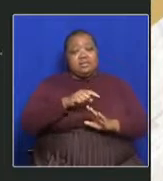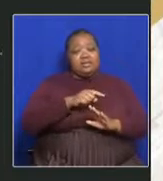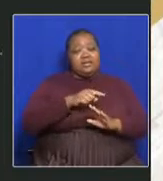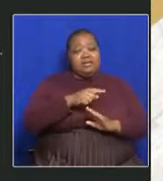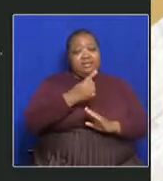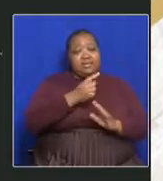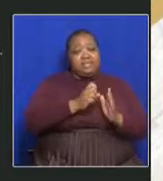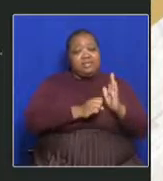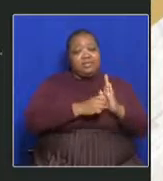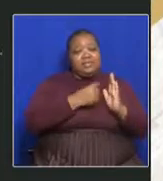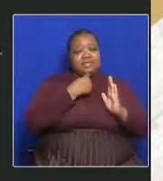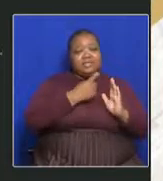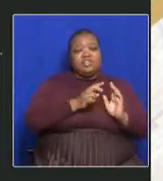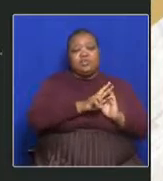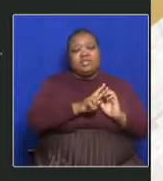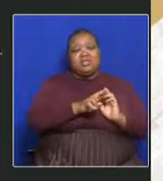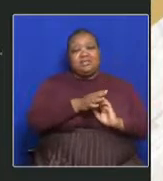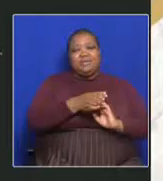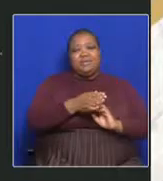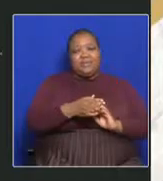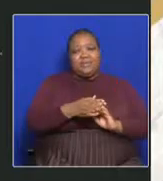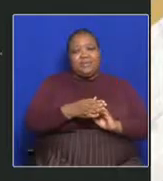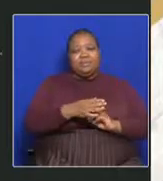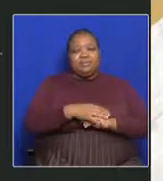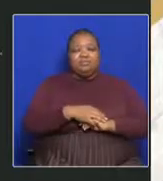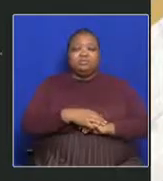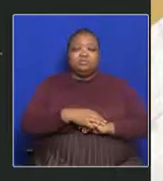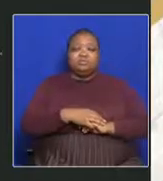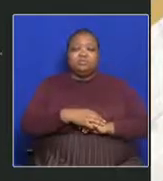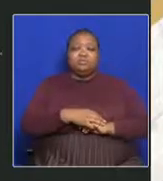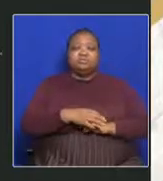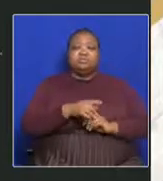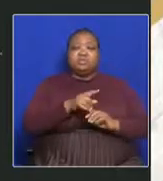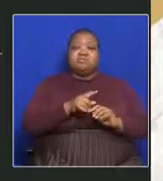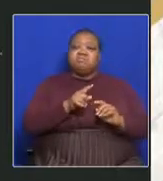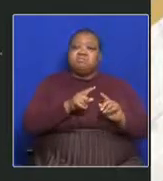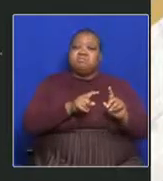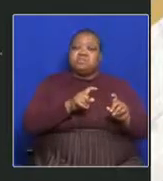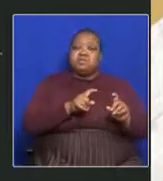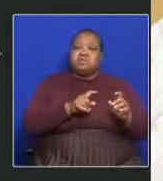with that statement. You Yes, did not. yes. If you quarrel with it, you quarrel with it only now.